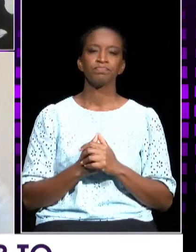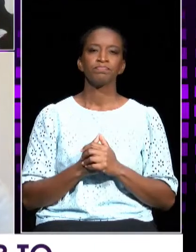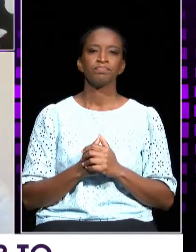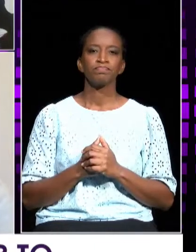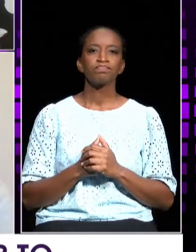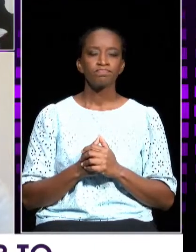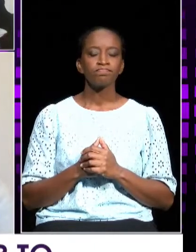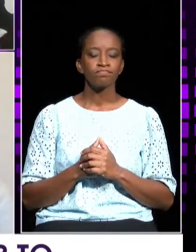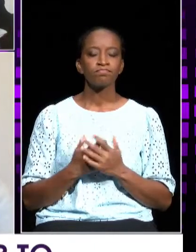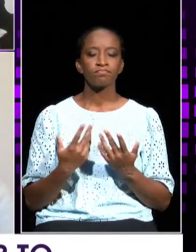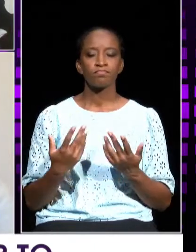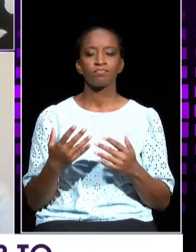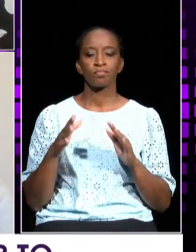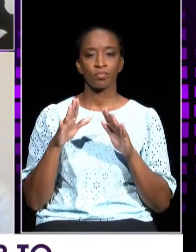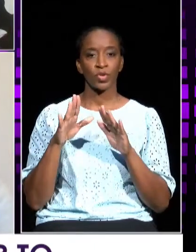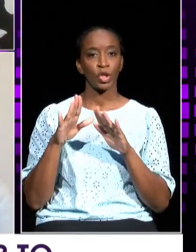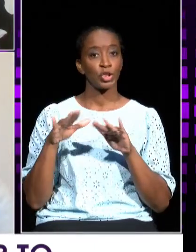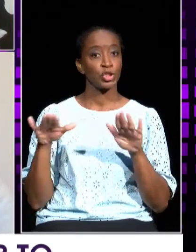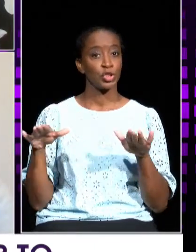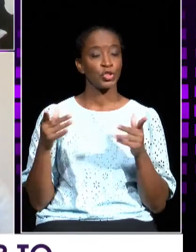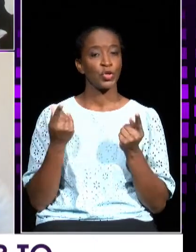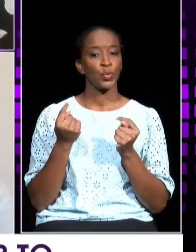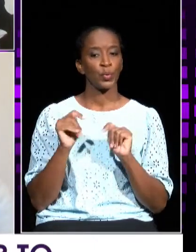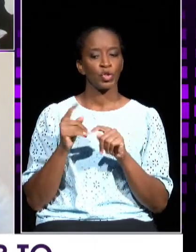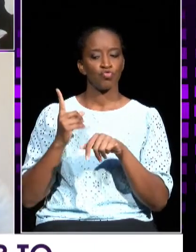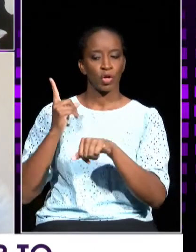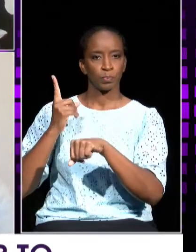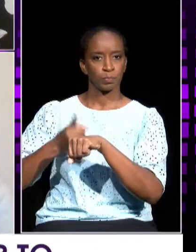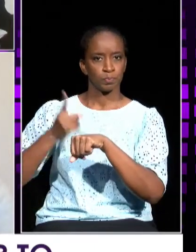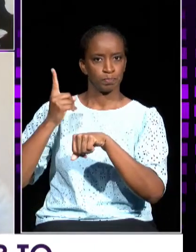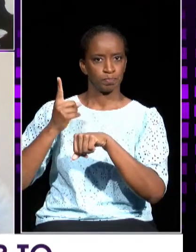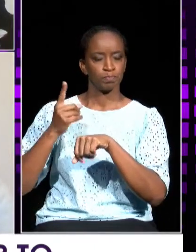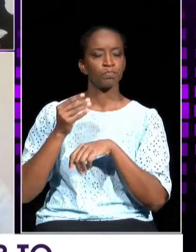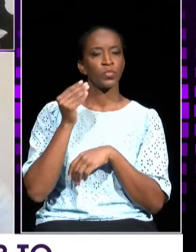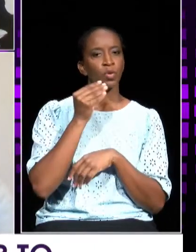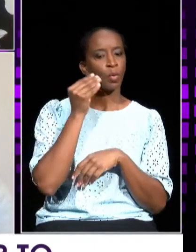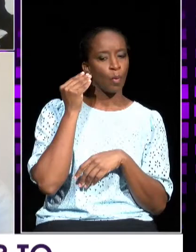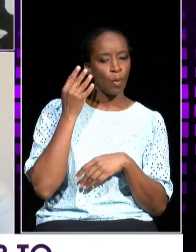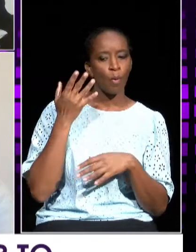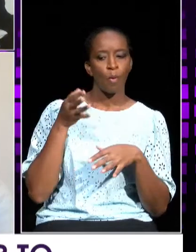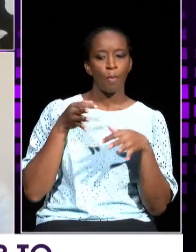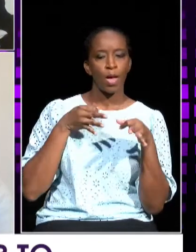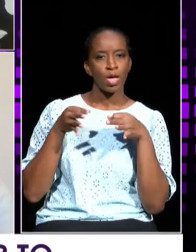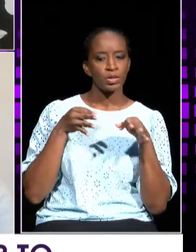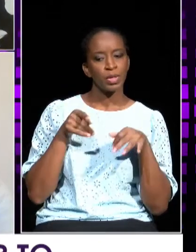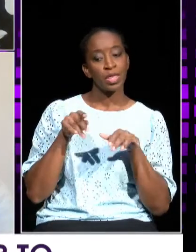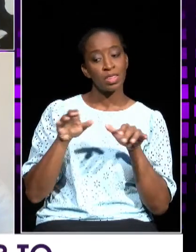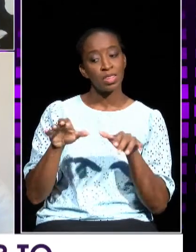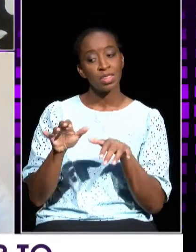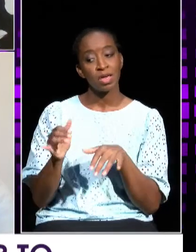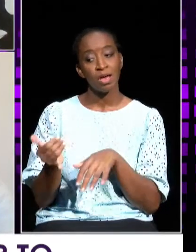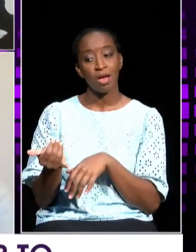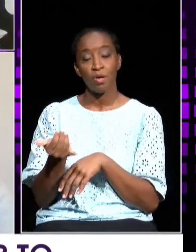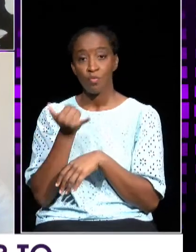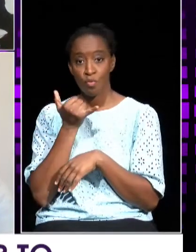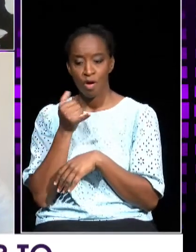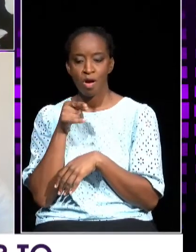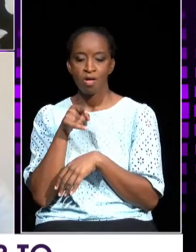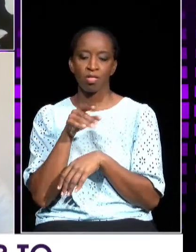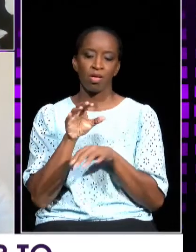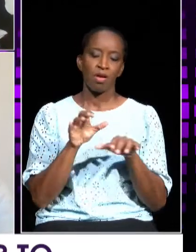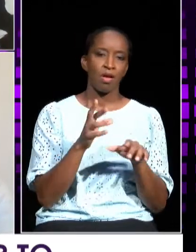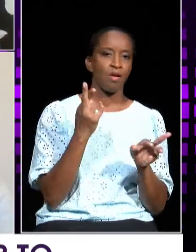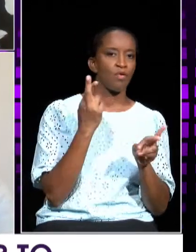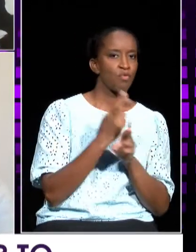discipline them. You know, at home, we tell them this is right, this is wrong, and there are ways that we can communicate that message. Traditionally, the